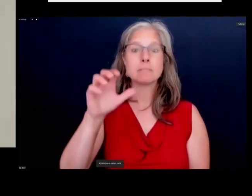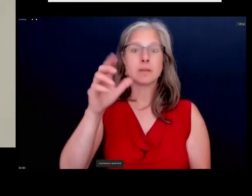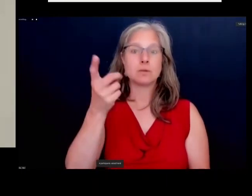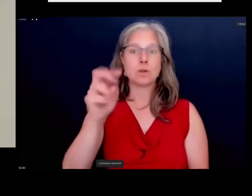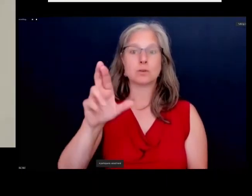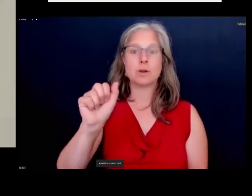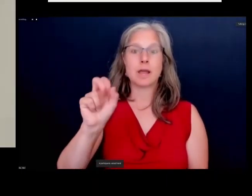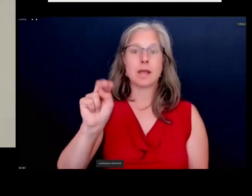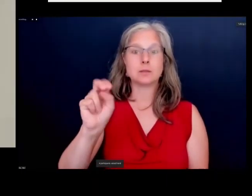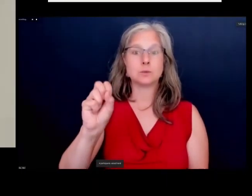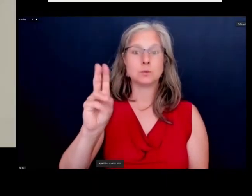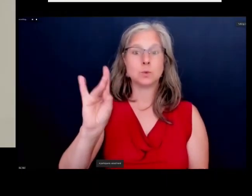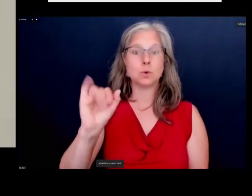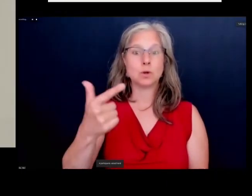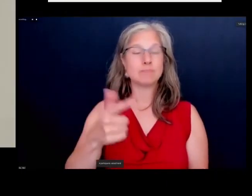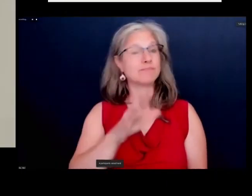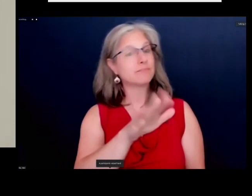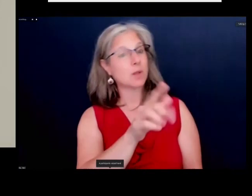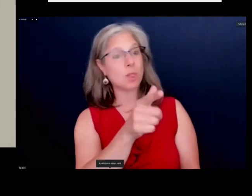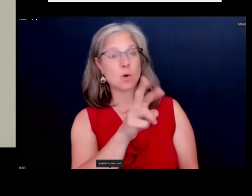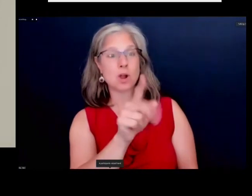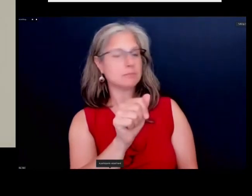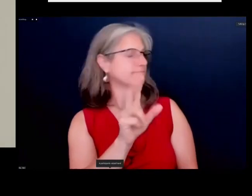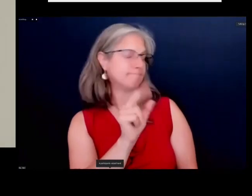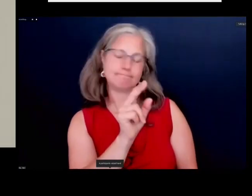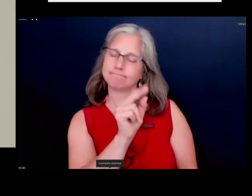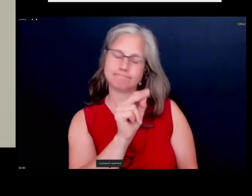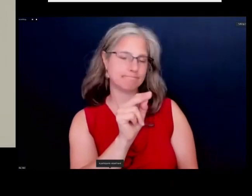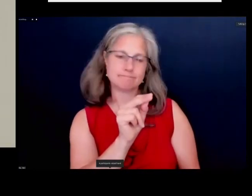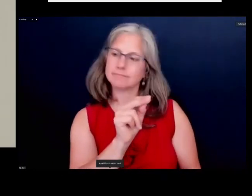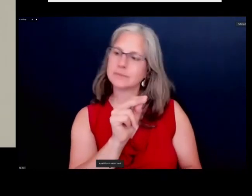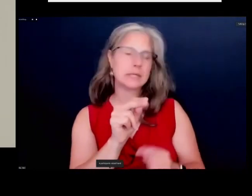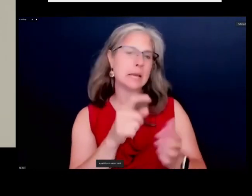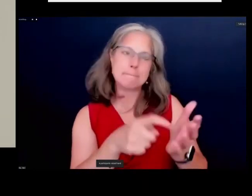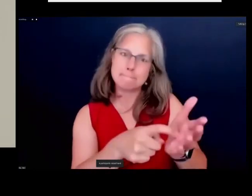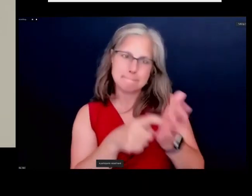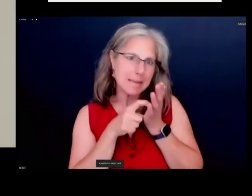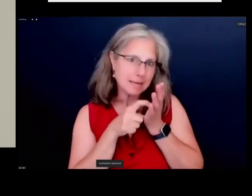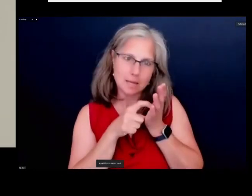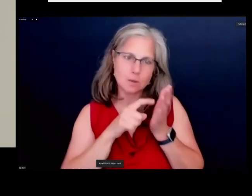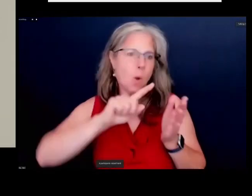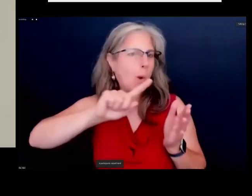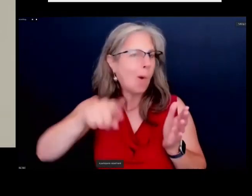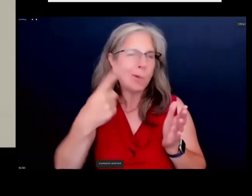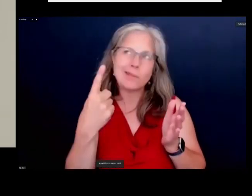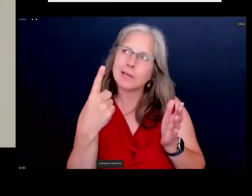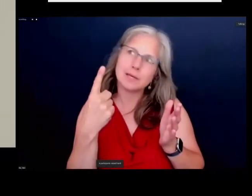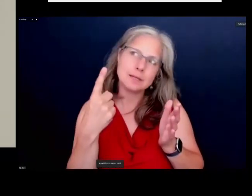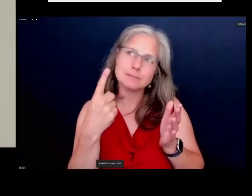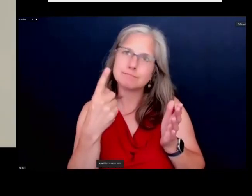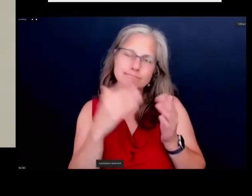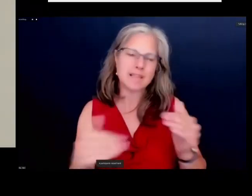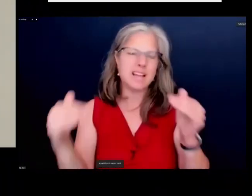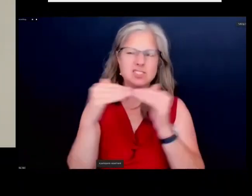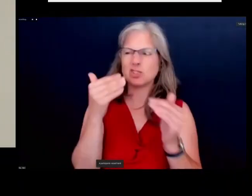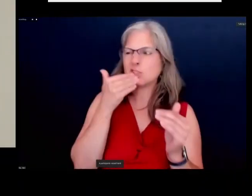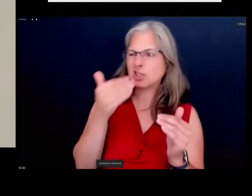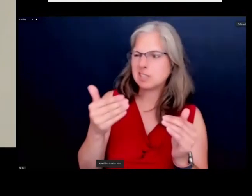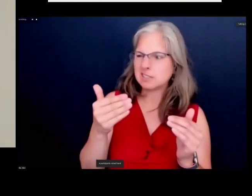Laura, I do not. The problem with that is that a mandate is only as good